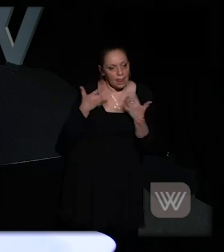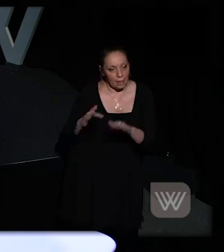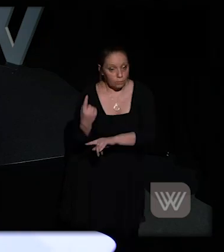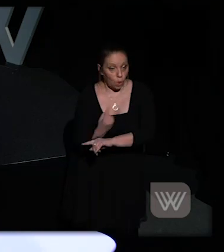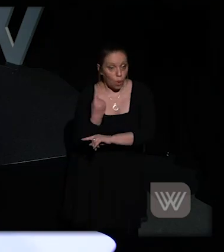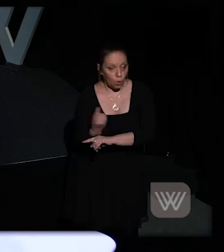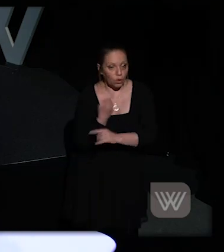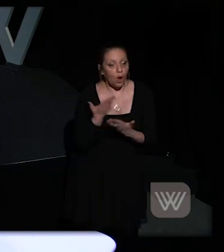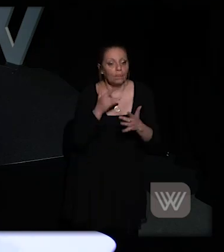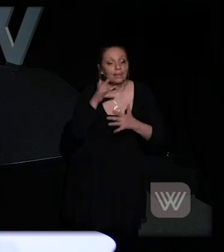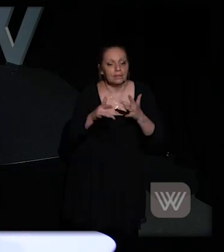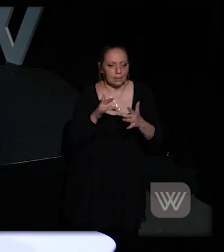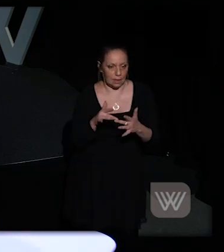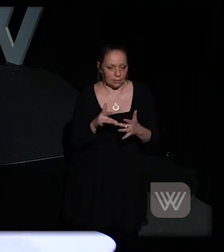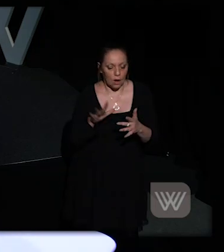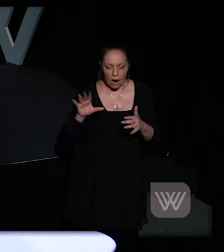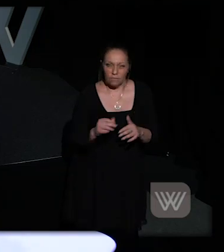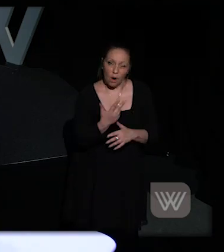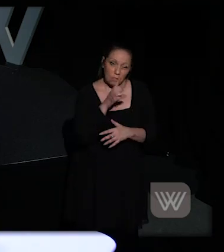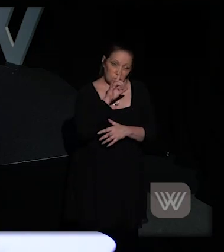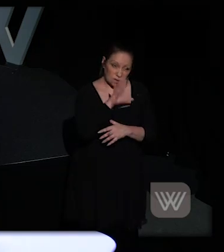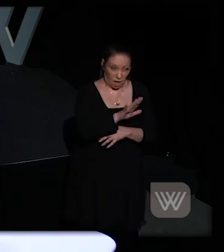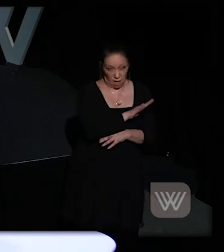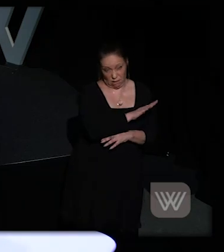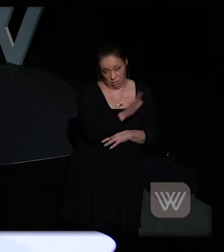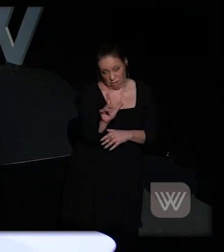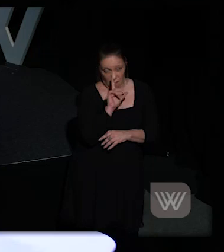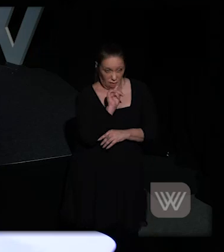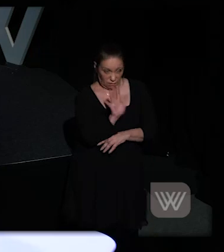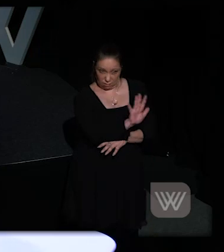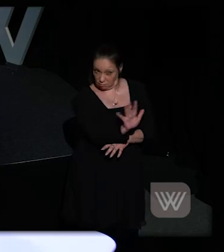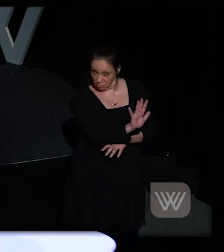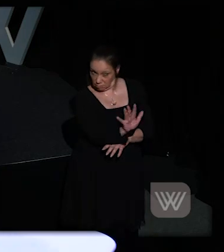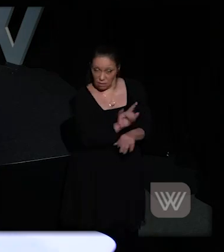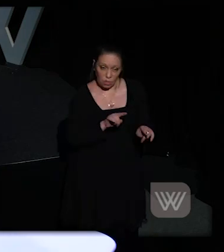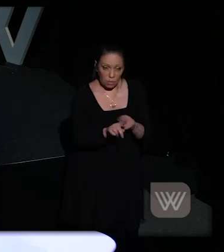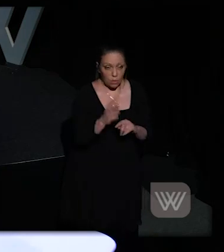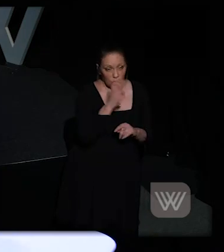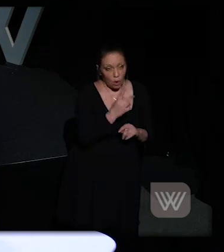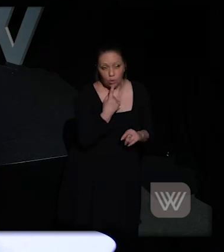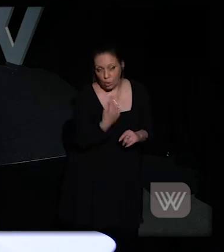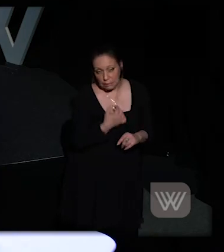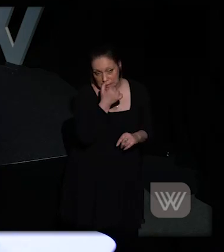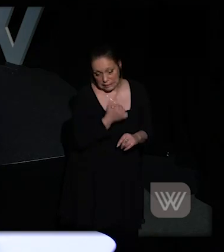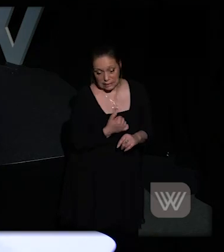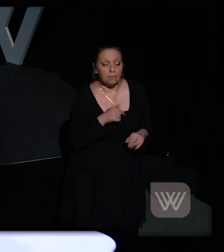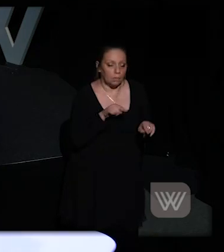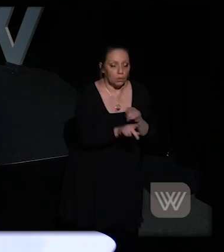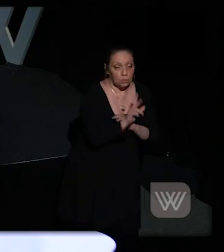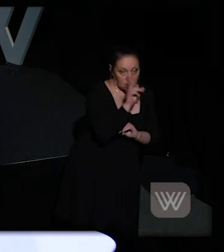alone on the internet. So from the age of 10, perhaps 11, the oldest one told me 16, but usually pretty